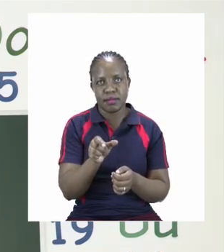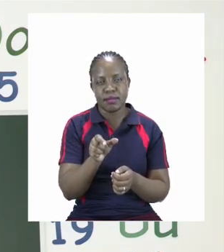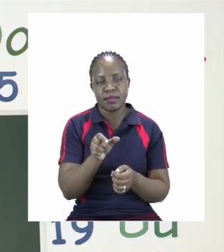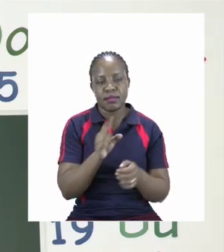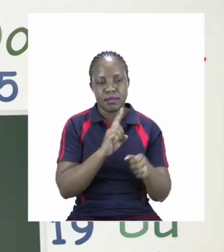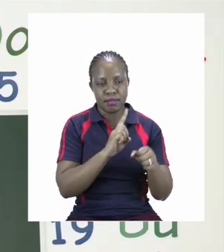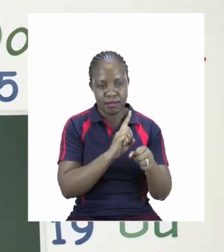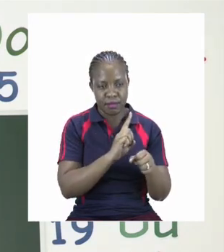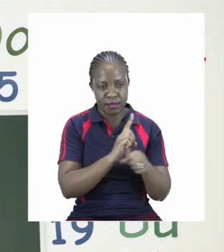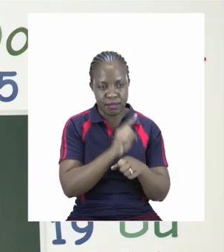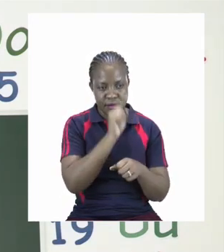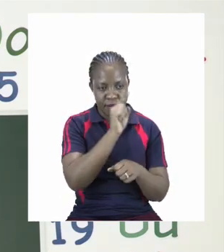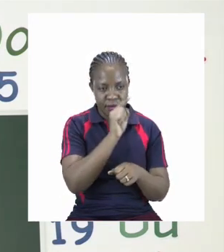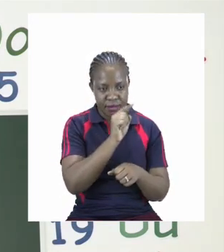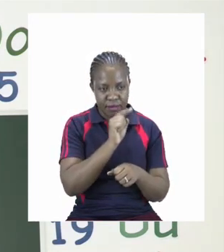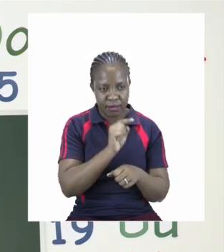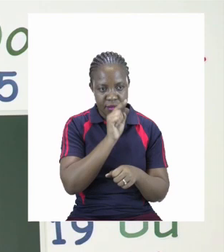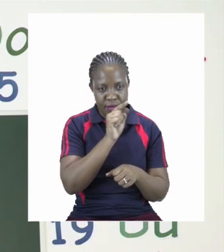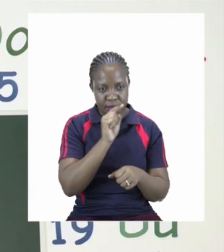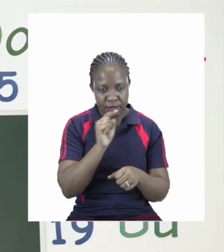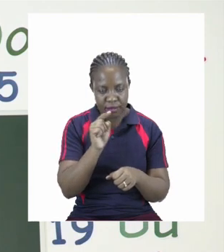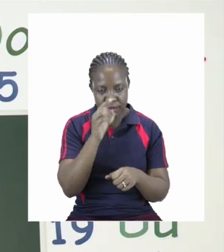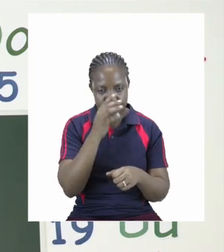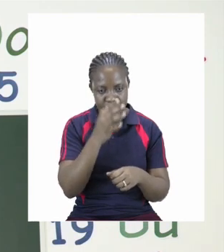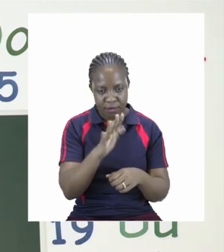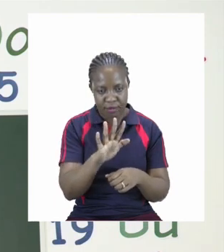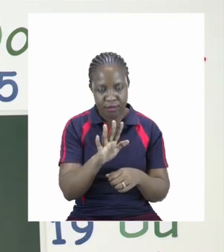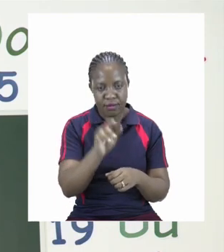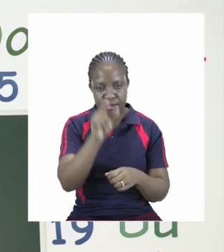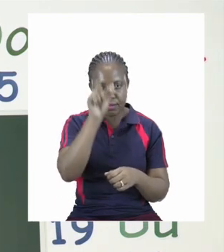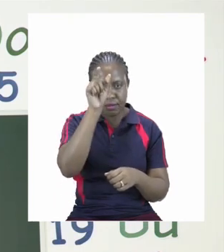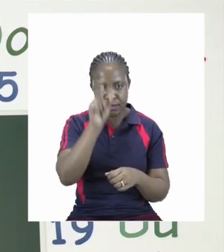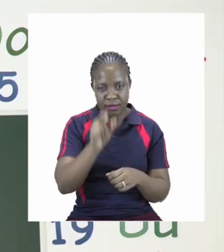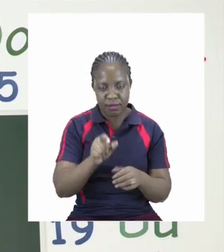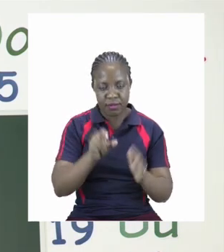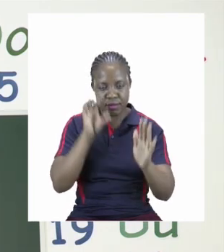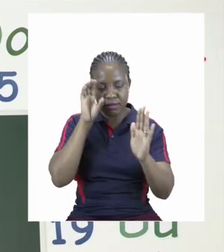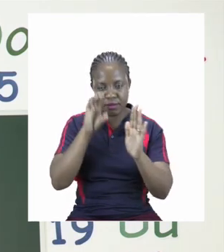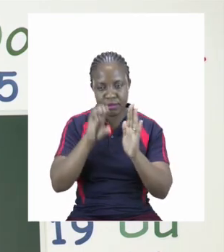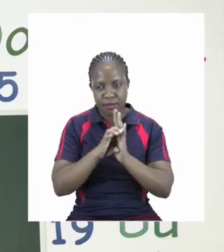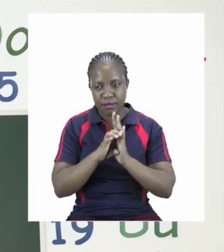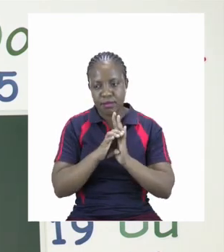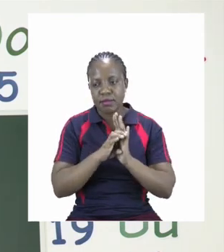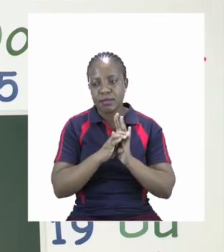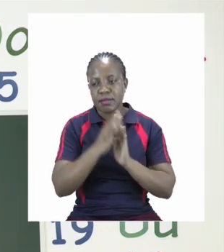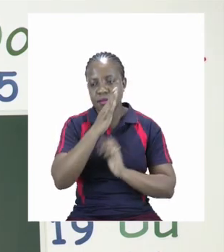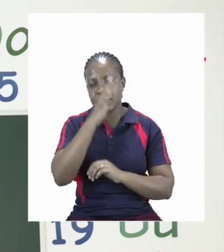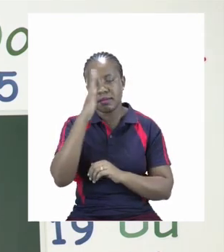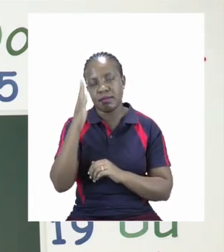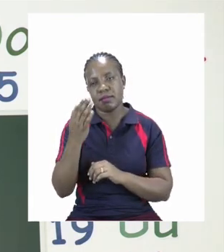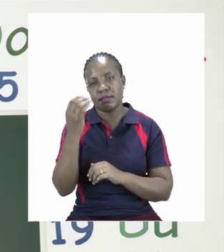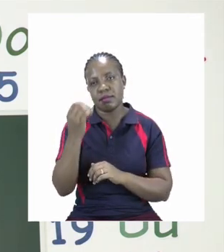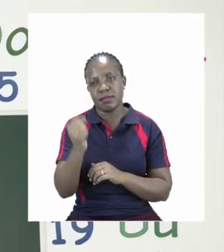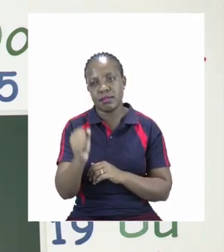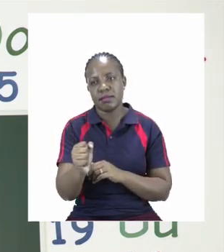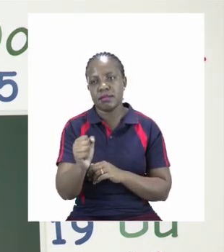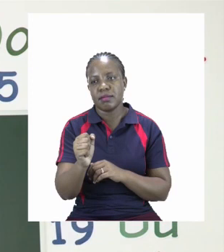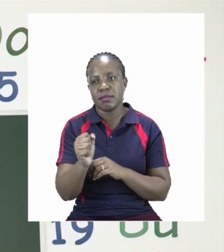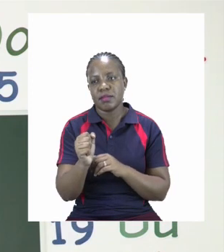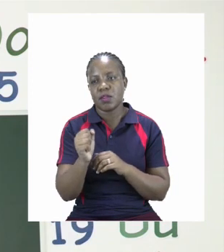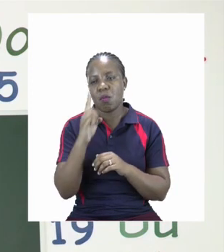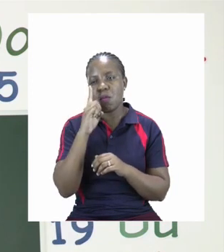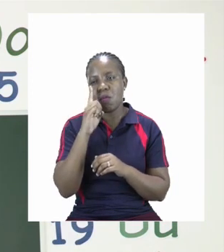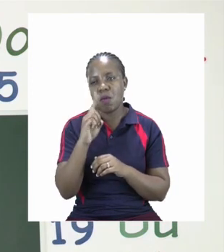for the L or L. And you are going to do these two exercises by yourselves.